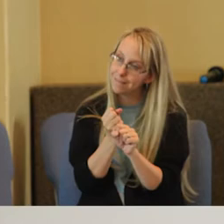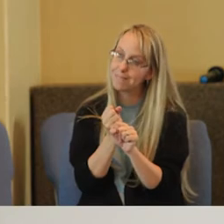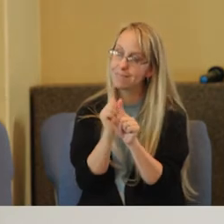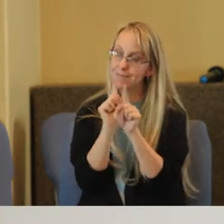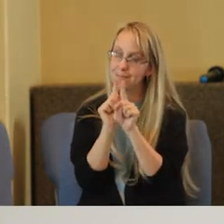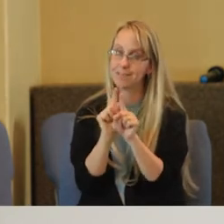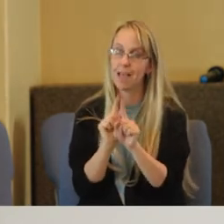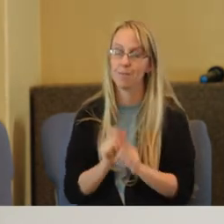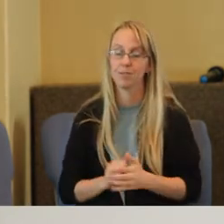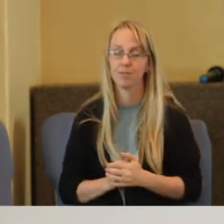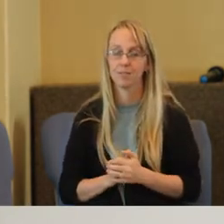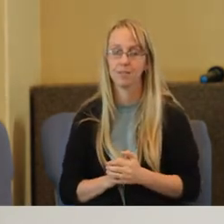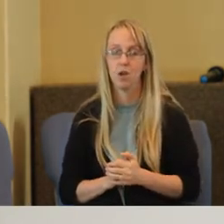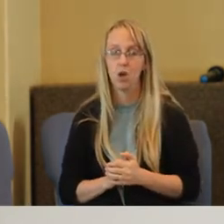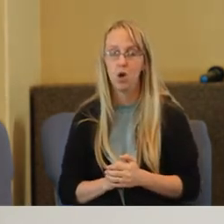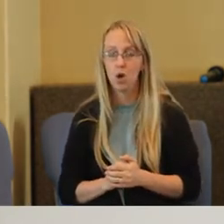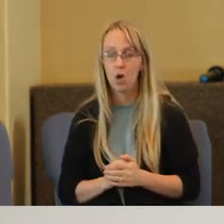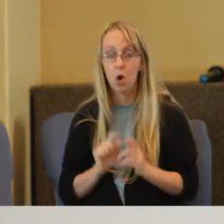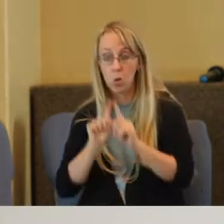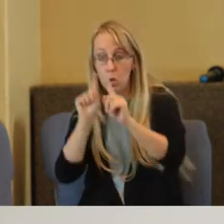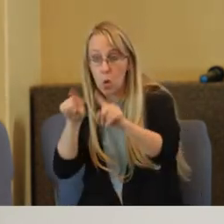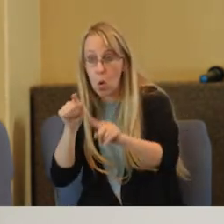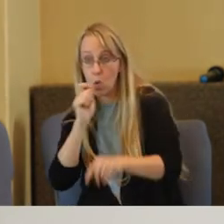Go, therefore, is not an imperative.